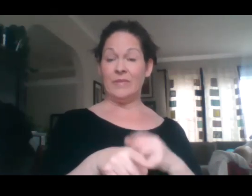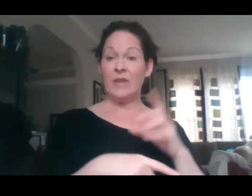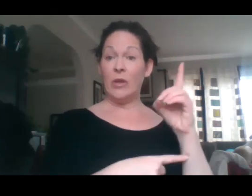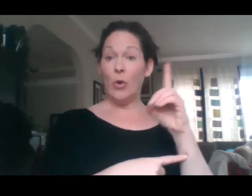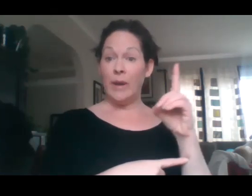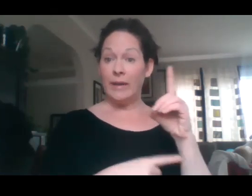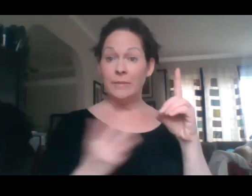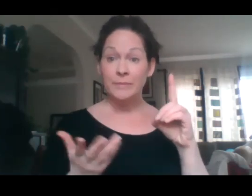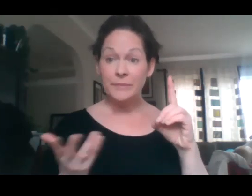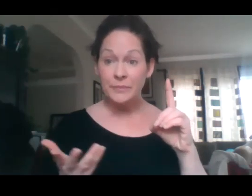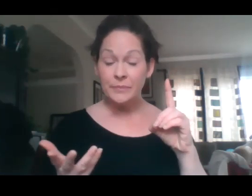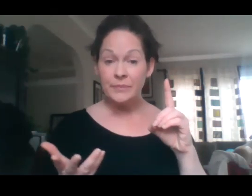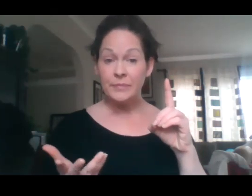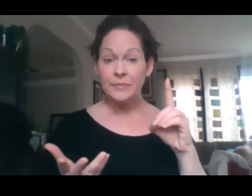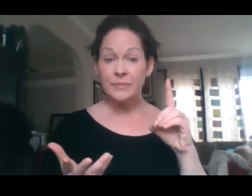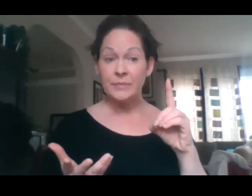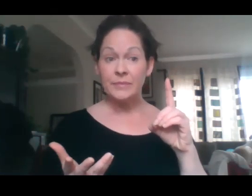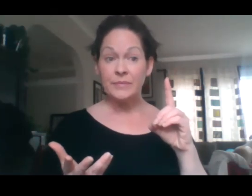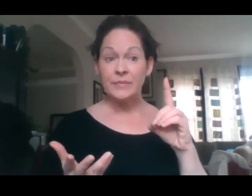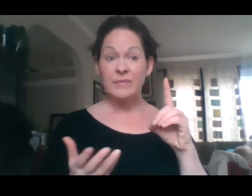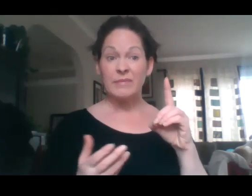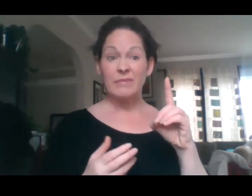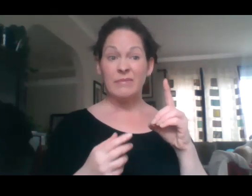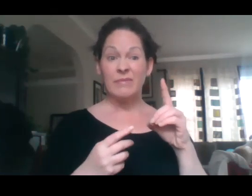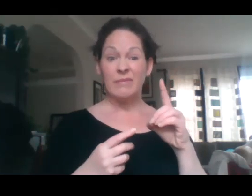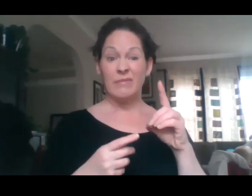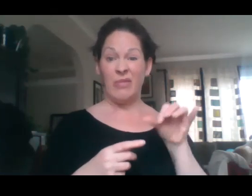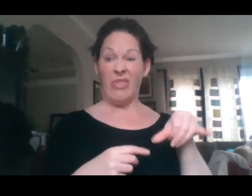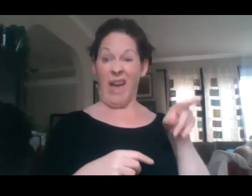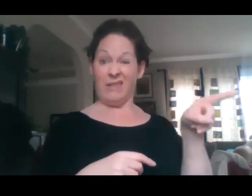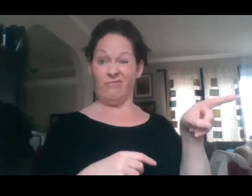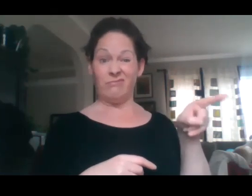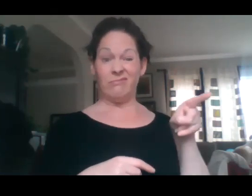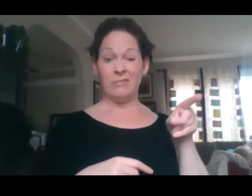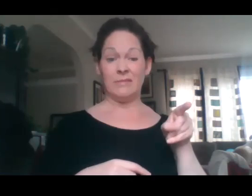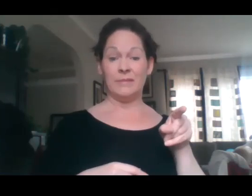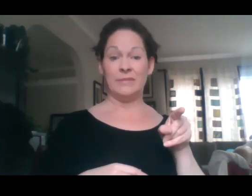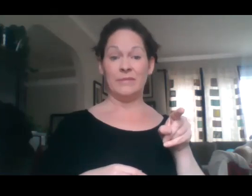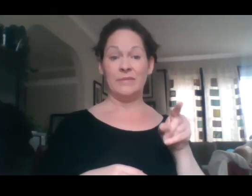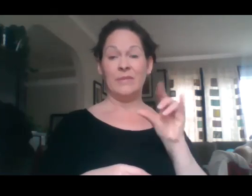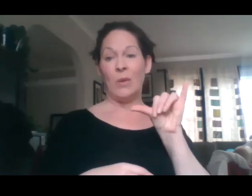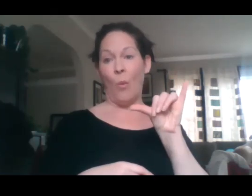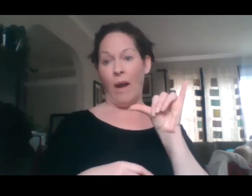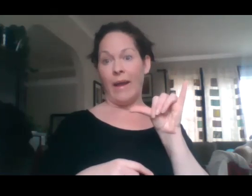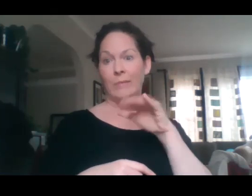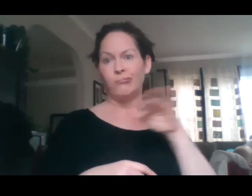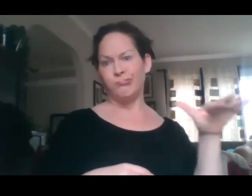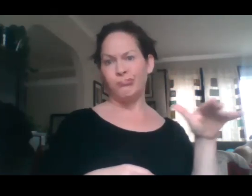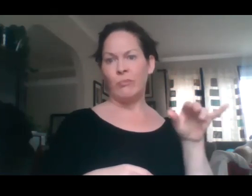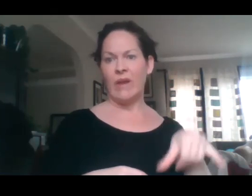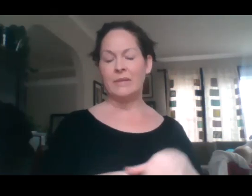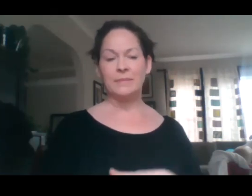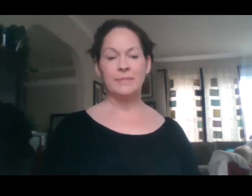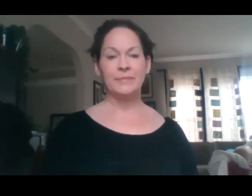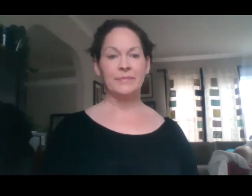domain is going to be this inverse. Right? Oops, I'm sorry, I should call that y. This is the weird thing I have with